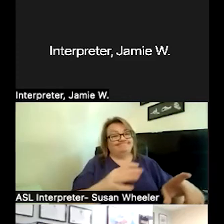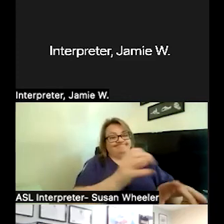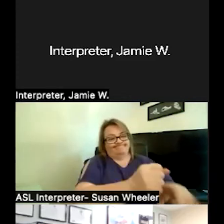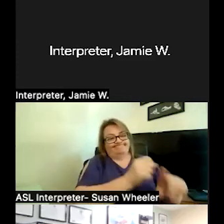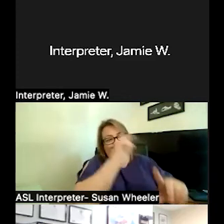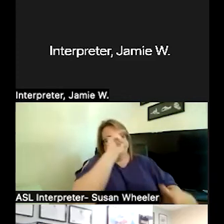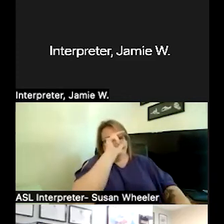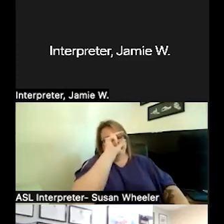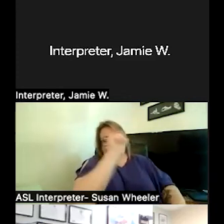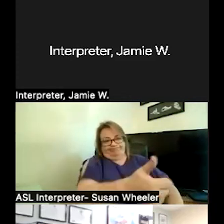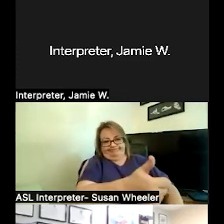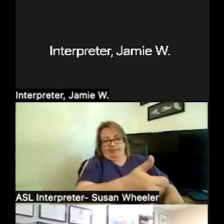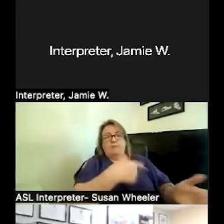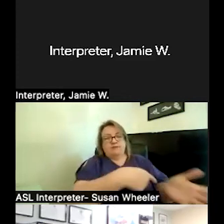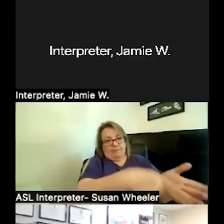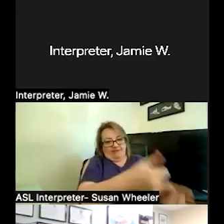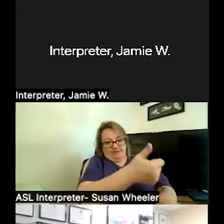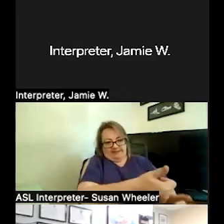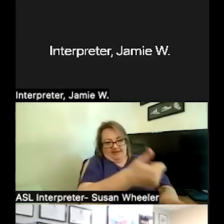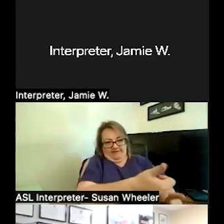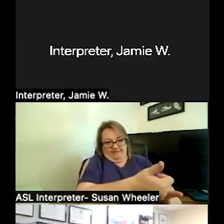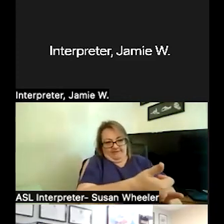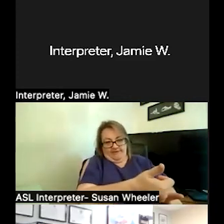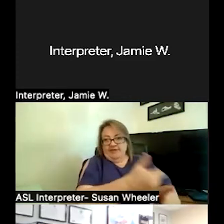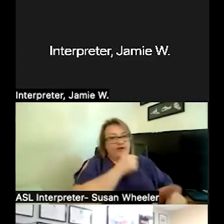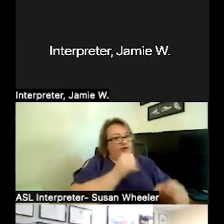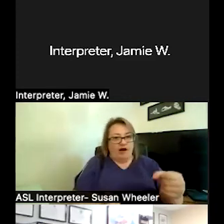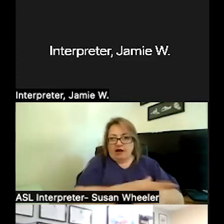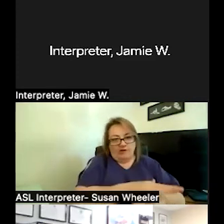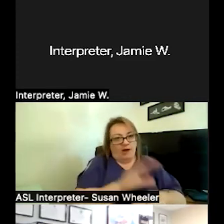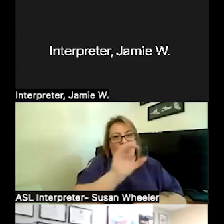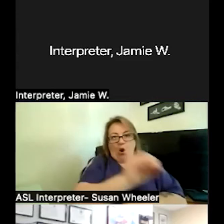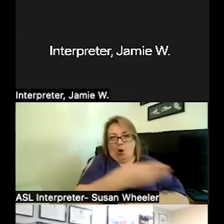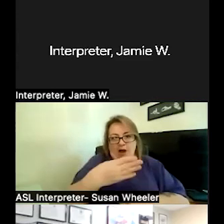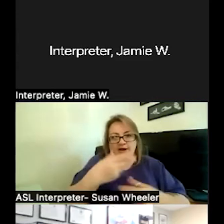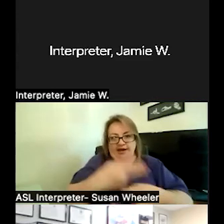responsible for their medical bills, and they are not covered by Obamacare.